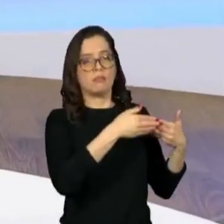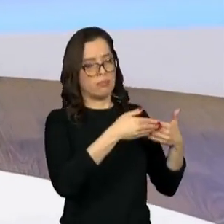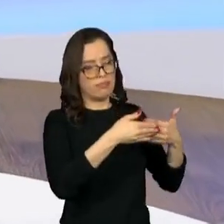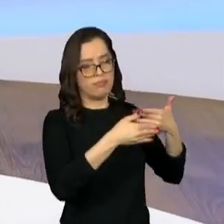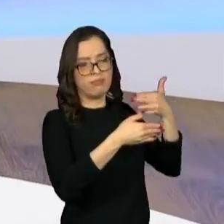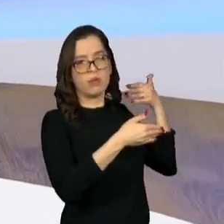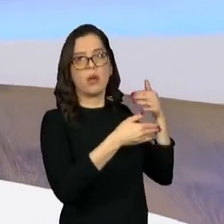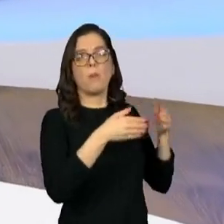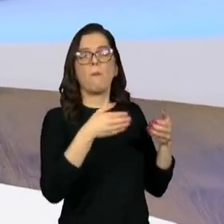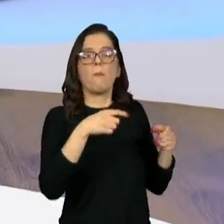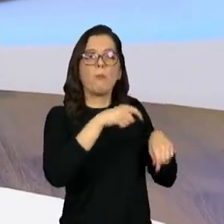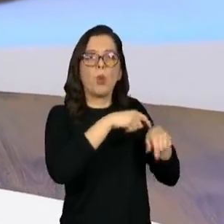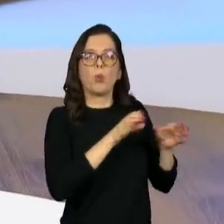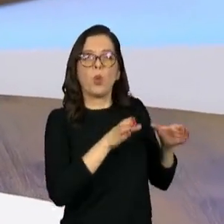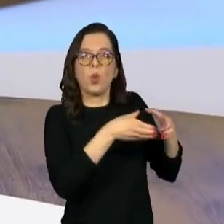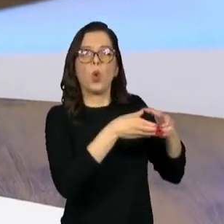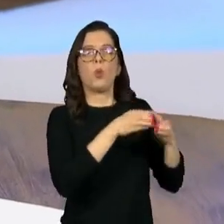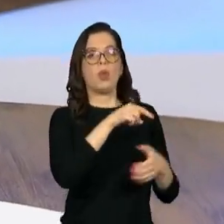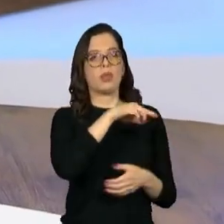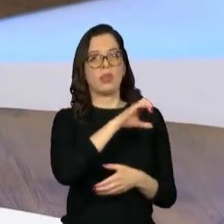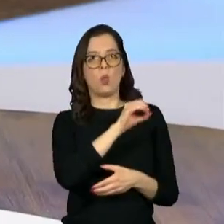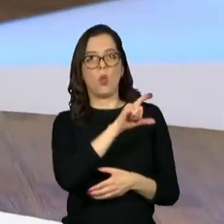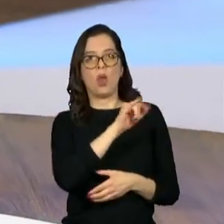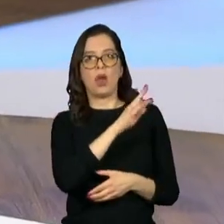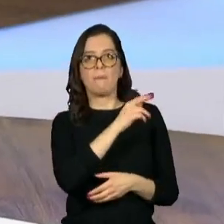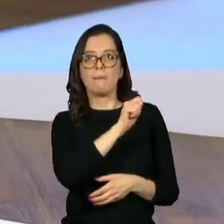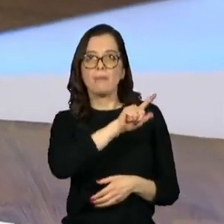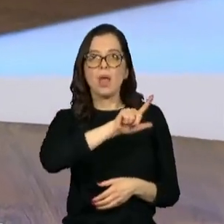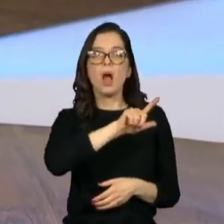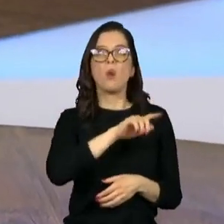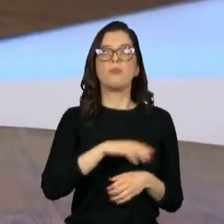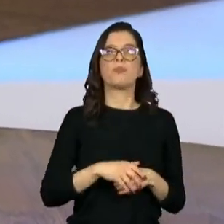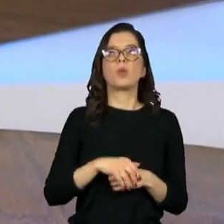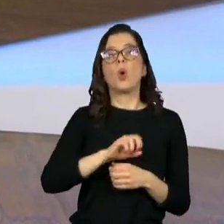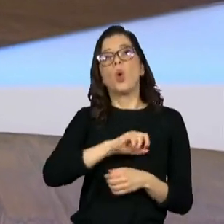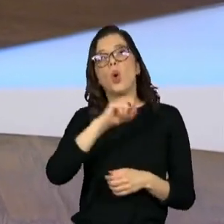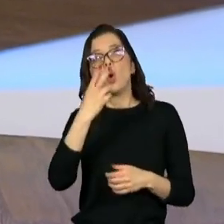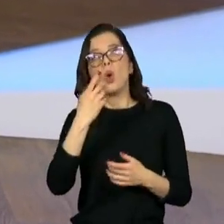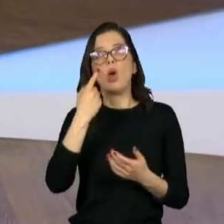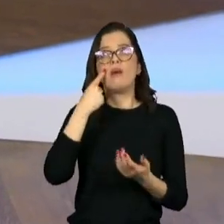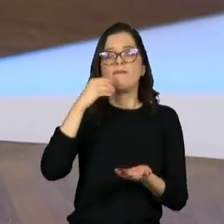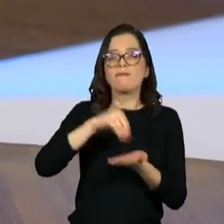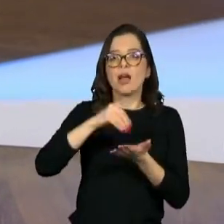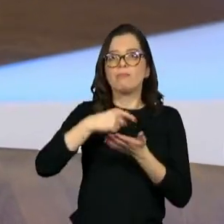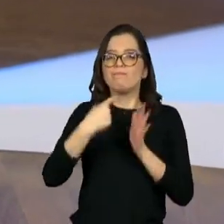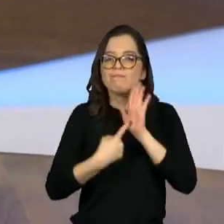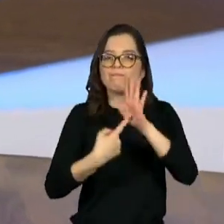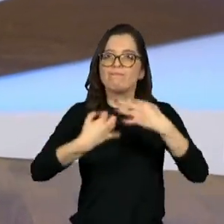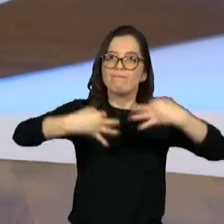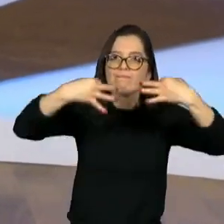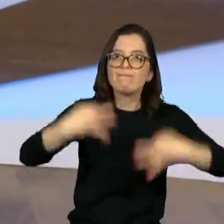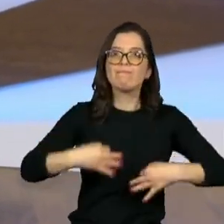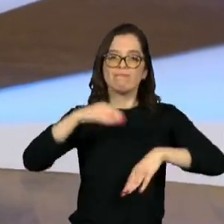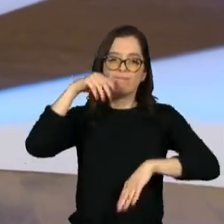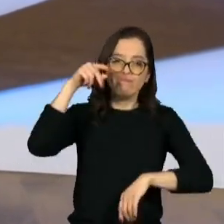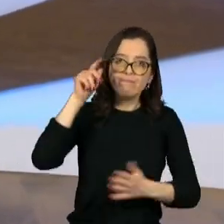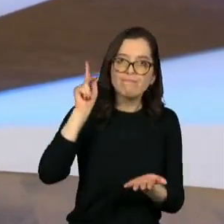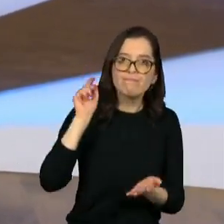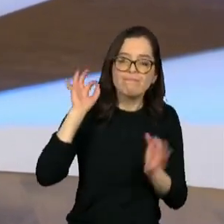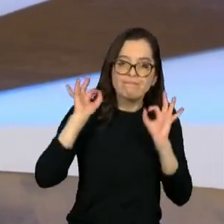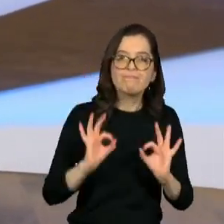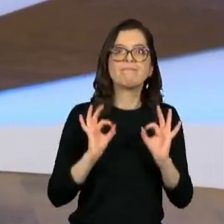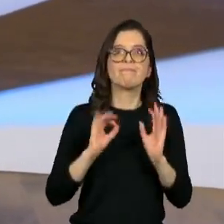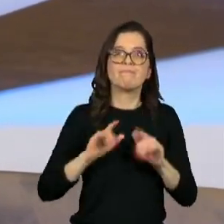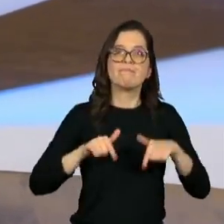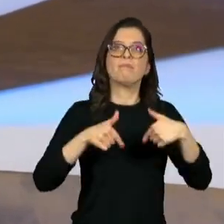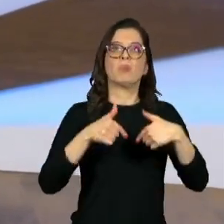of neoliberal globalization, and the discrediting or the lack of legitimacy